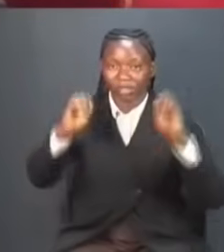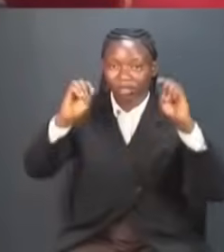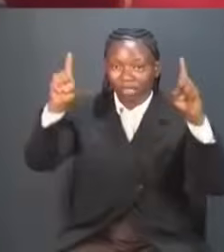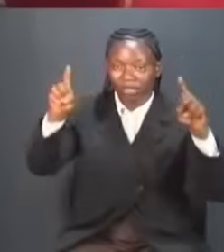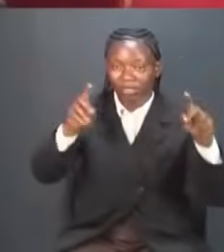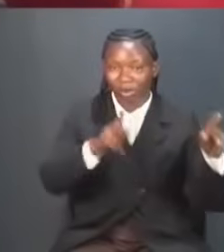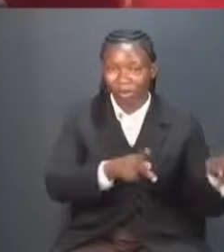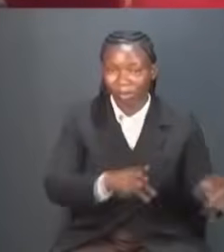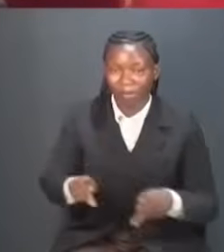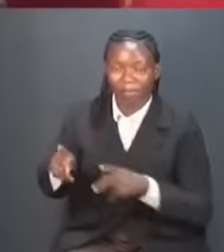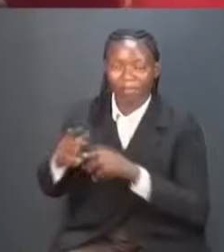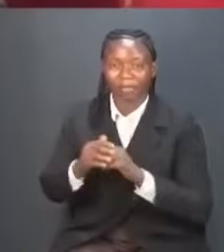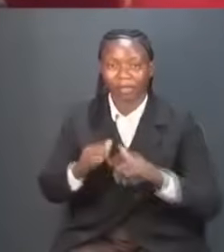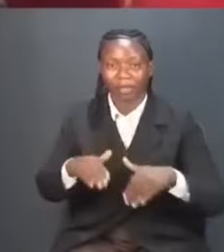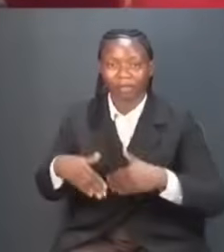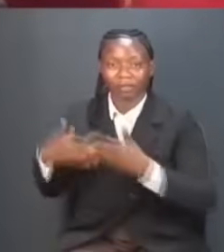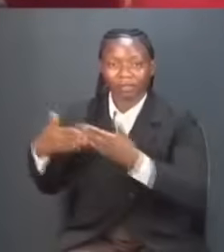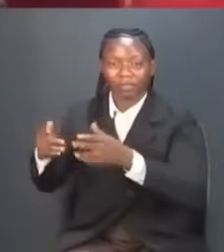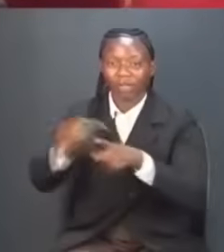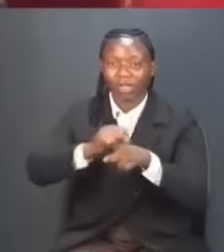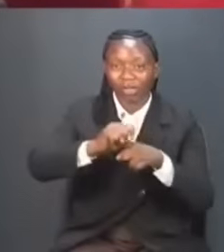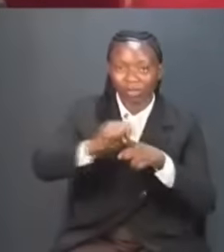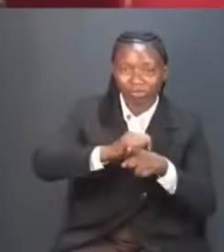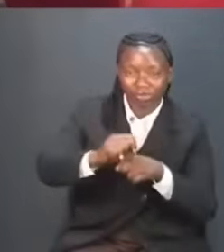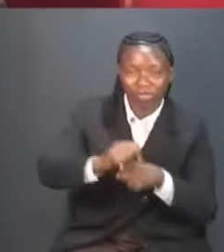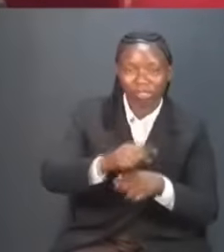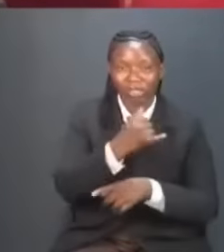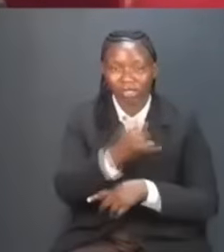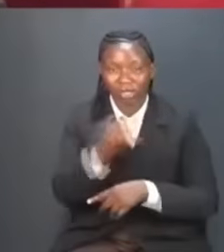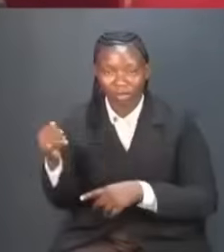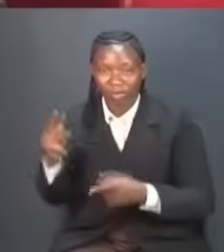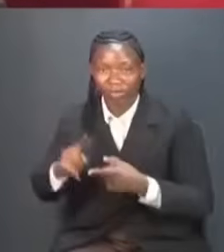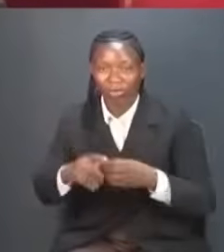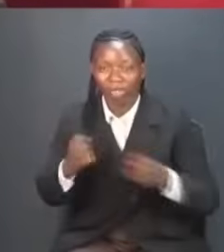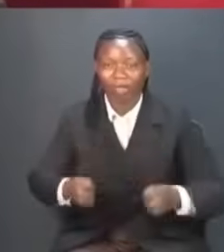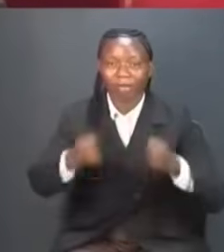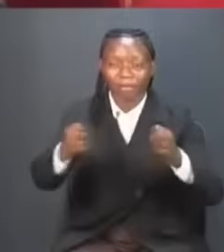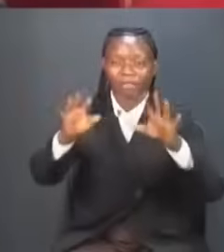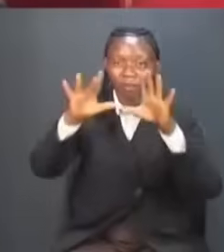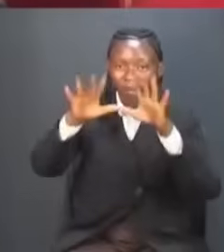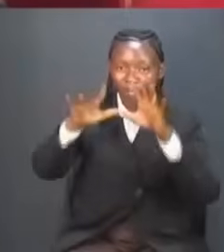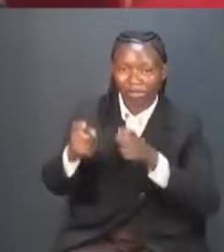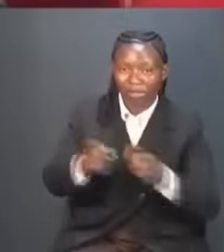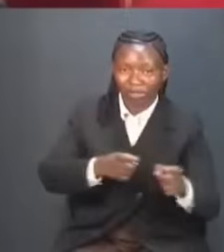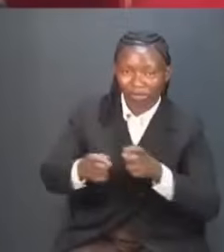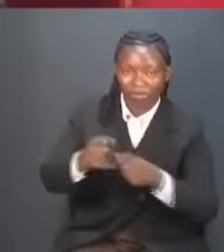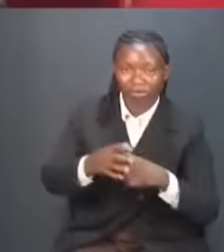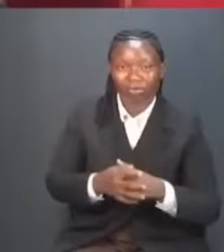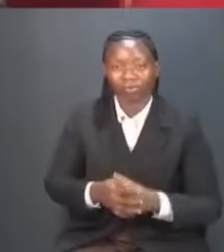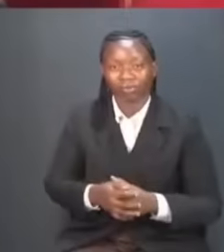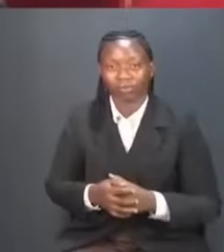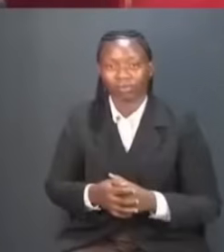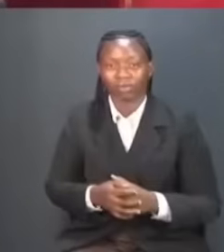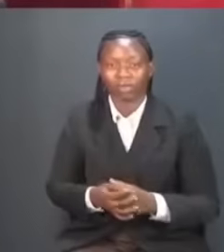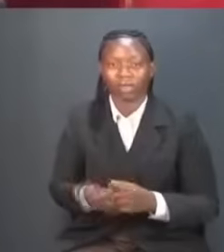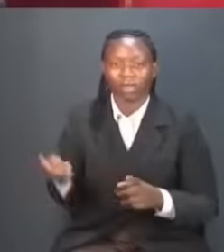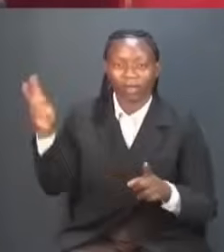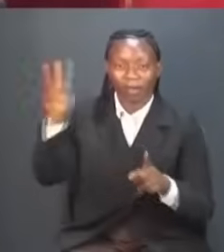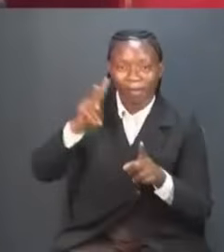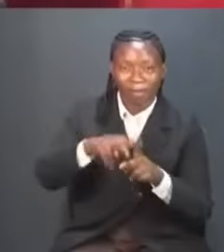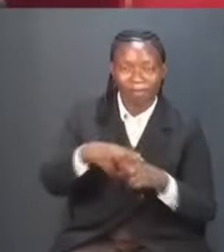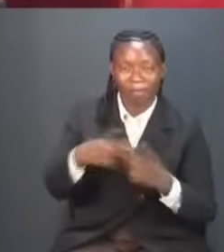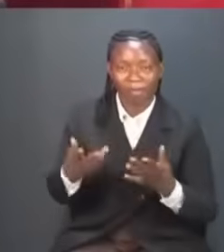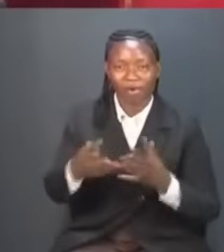plans. Provide training and equipment for emergency pest control, pesticides application,